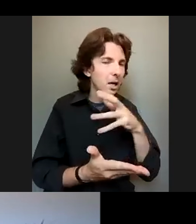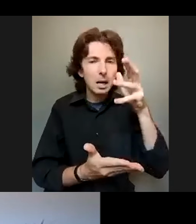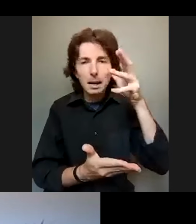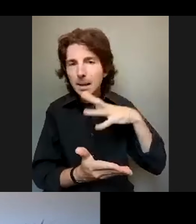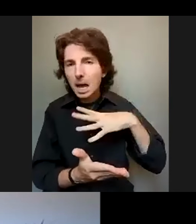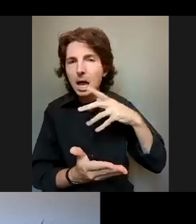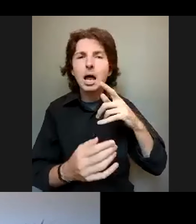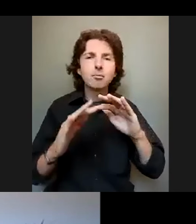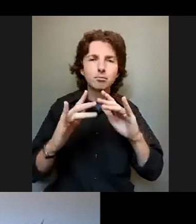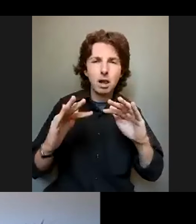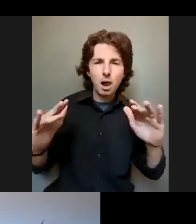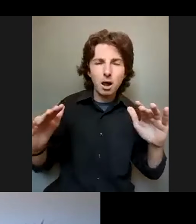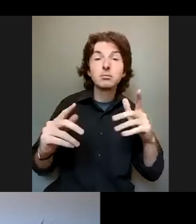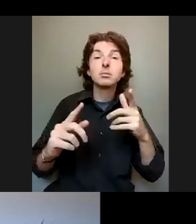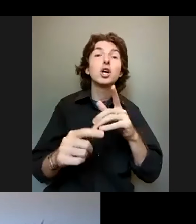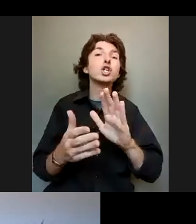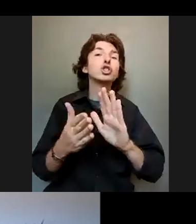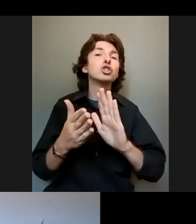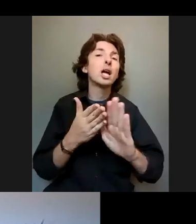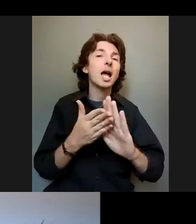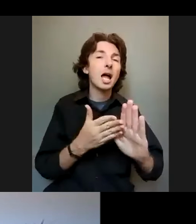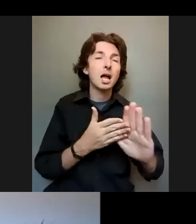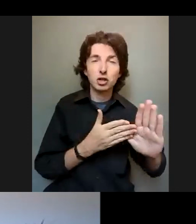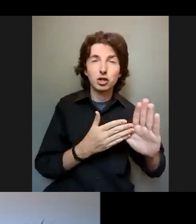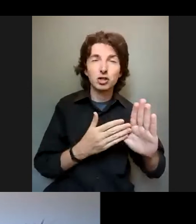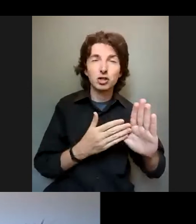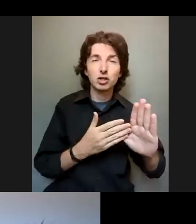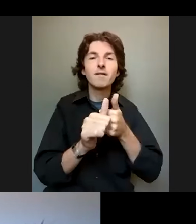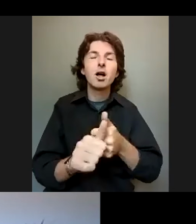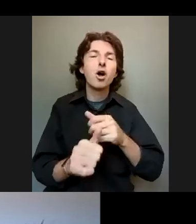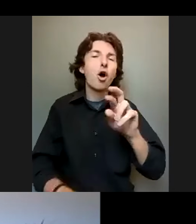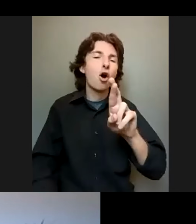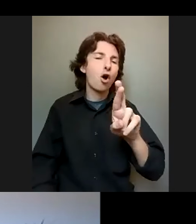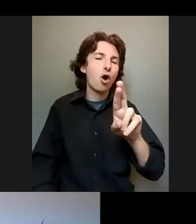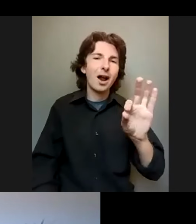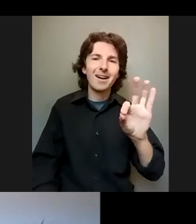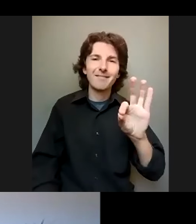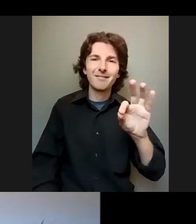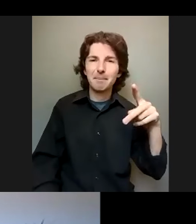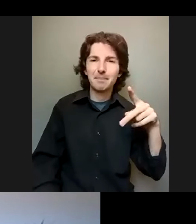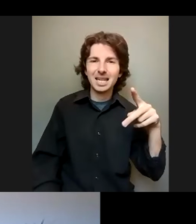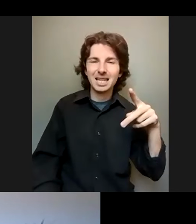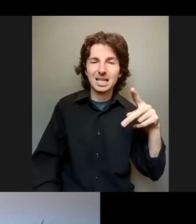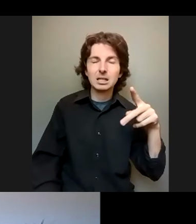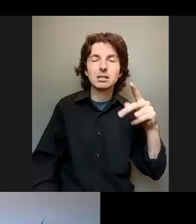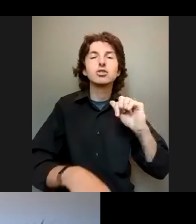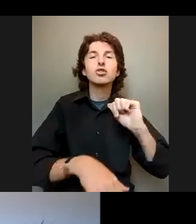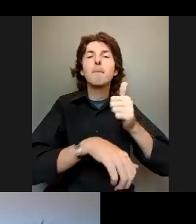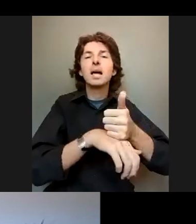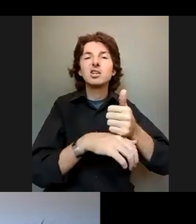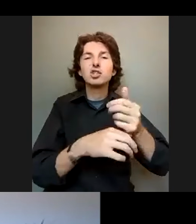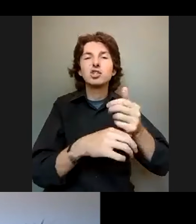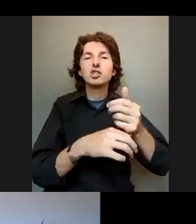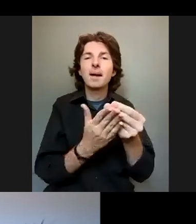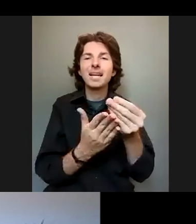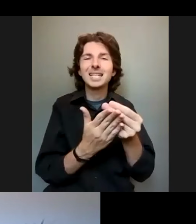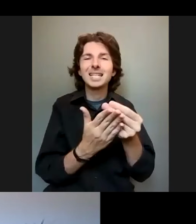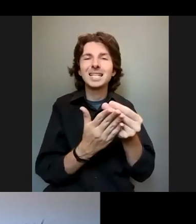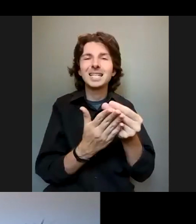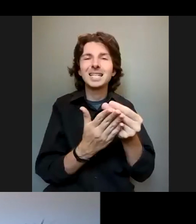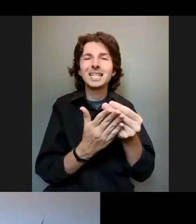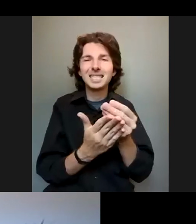those are done by RFP. And that's usually around the dollar value of the contracts. The buyers are